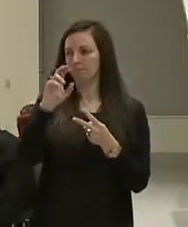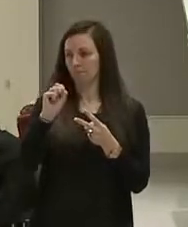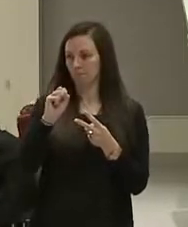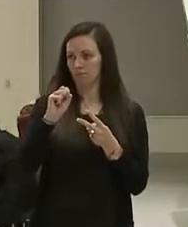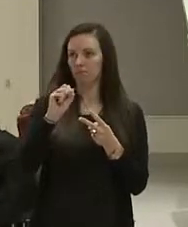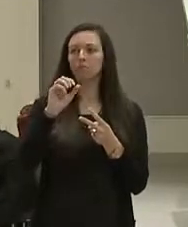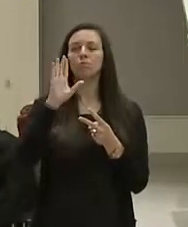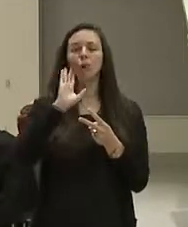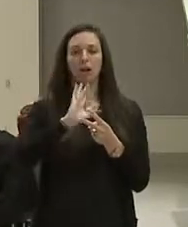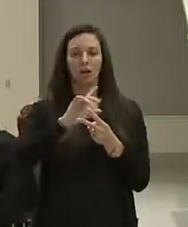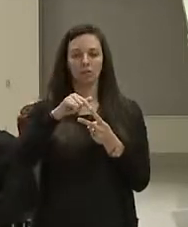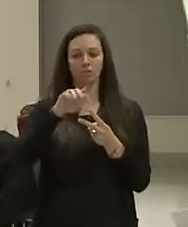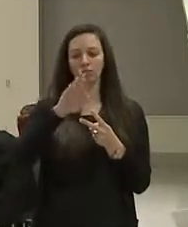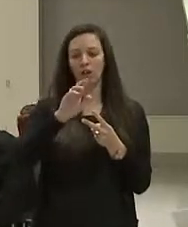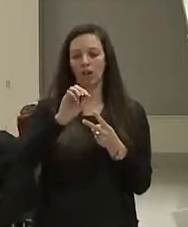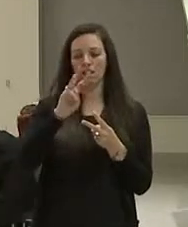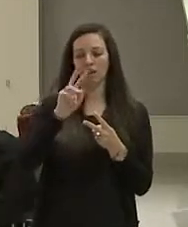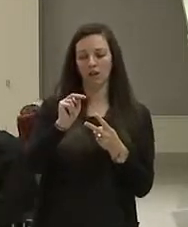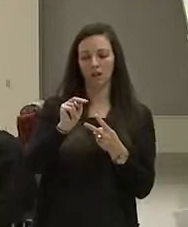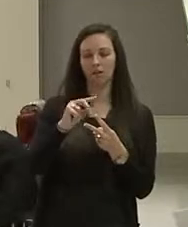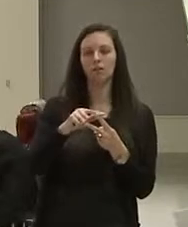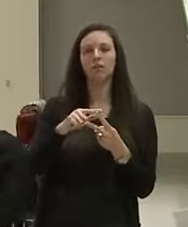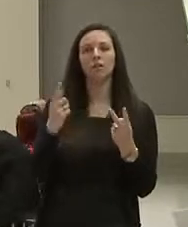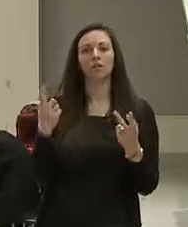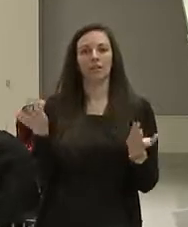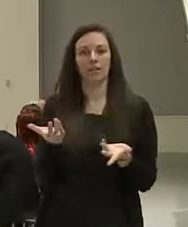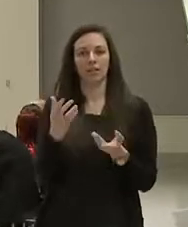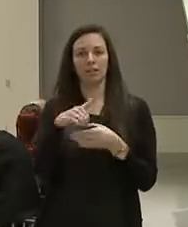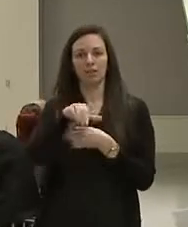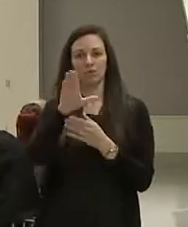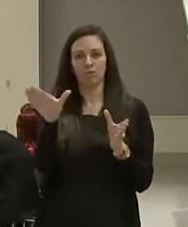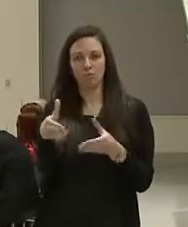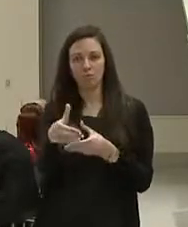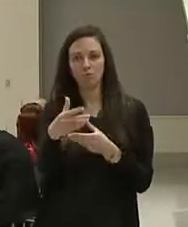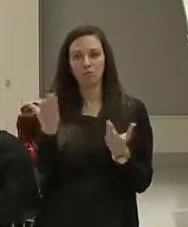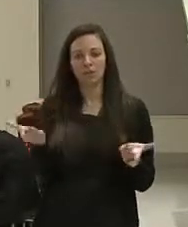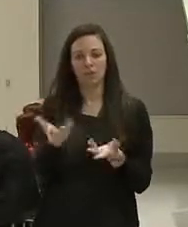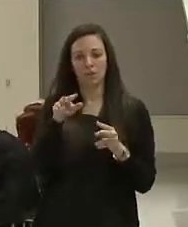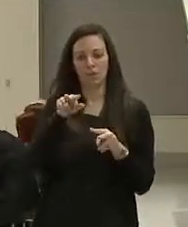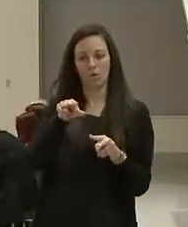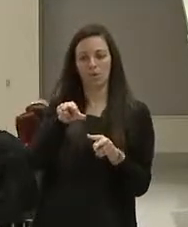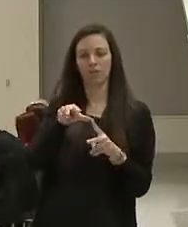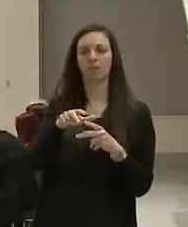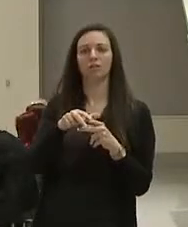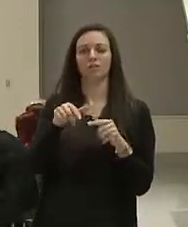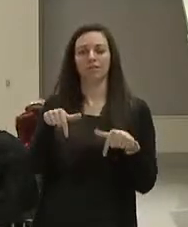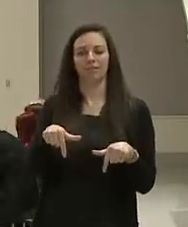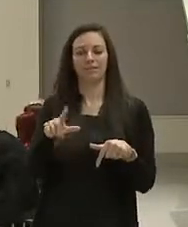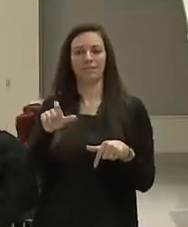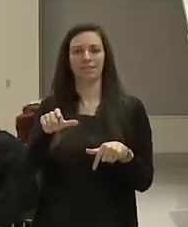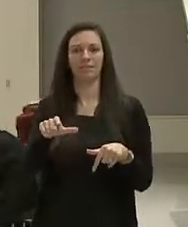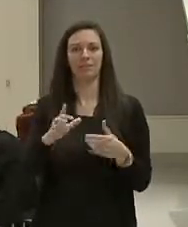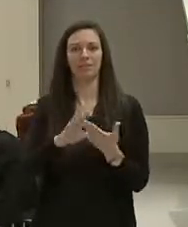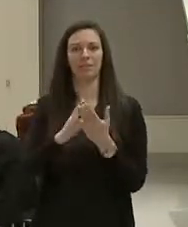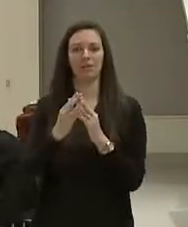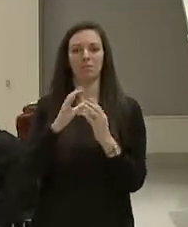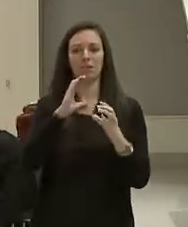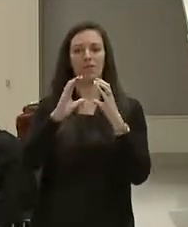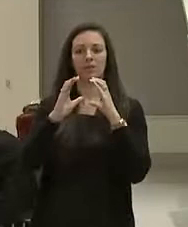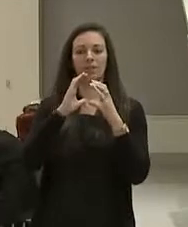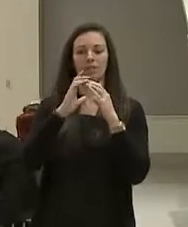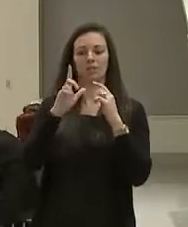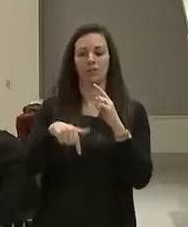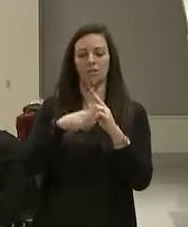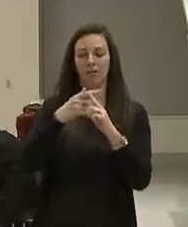today, for us sitting in the room and for us watching, that this needs to be a conversation